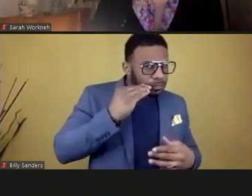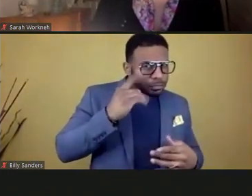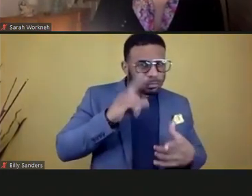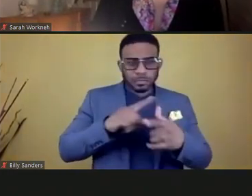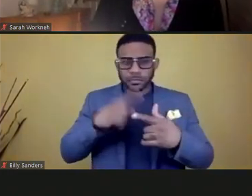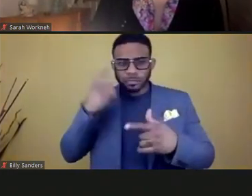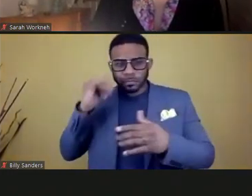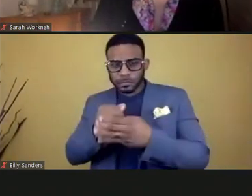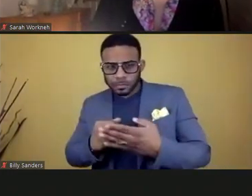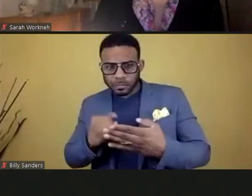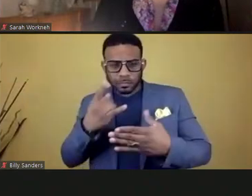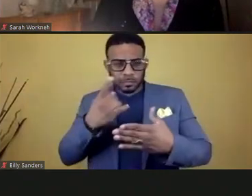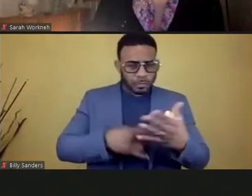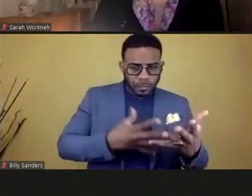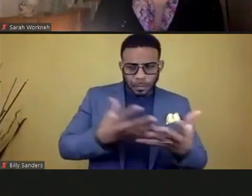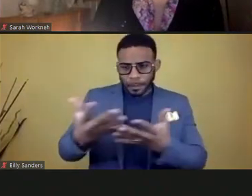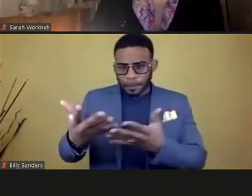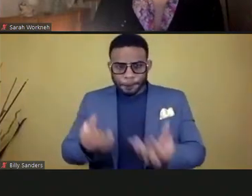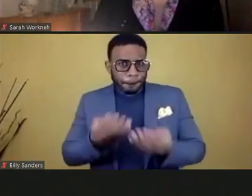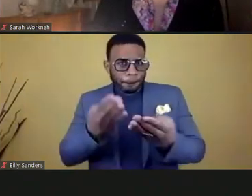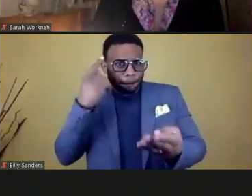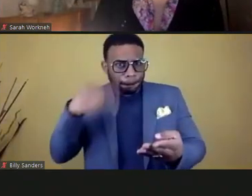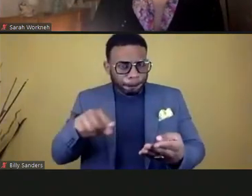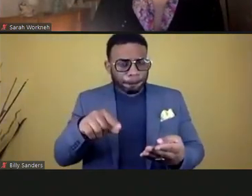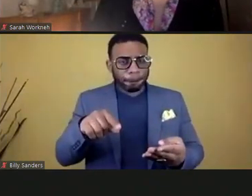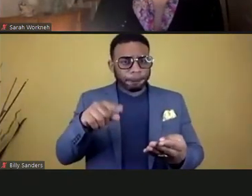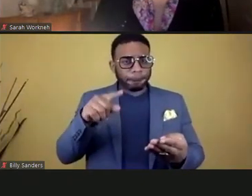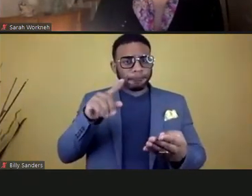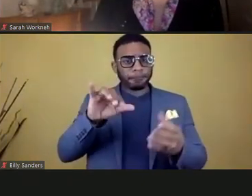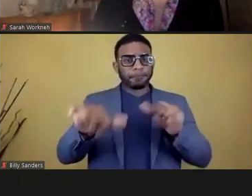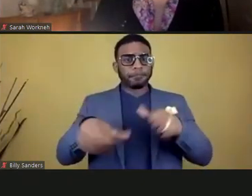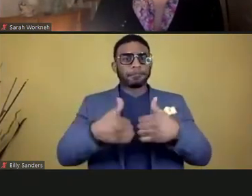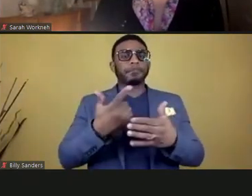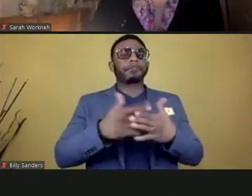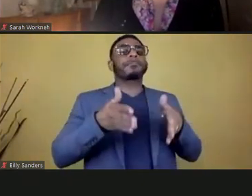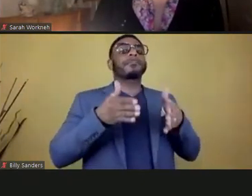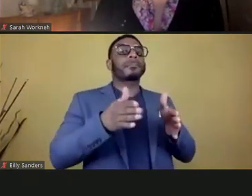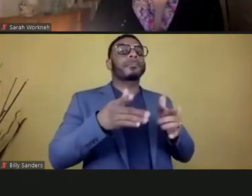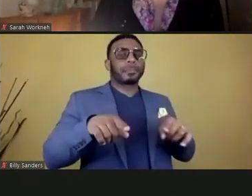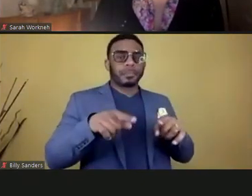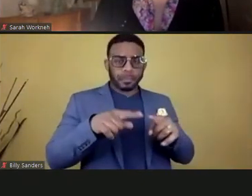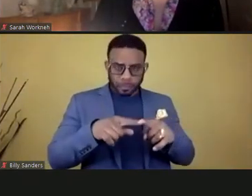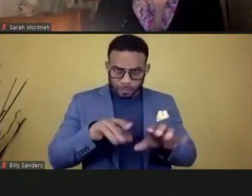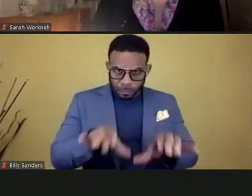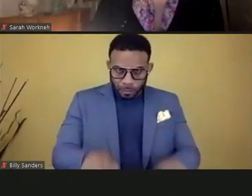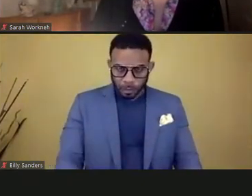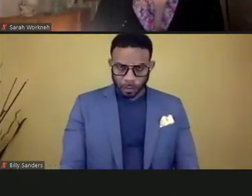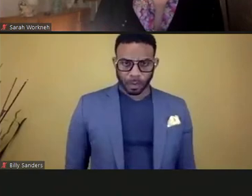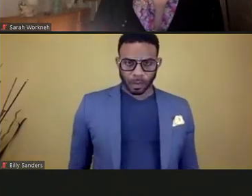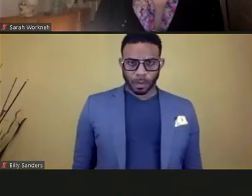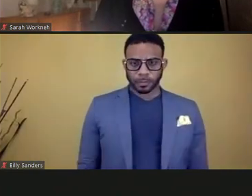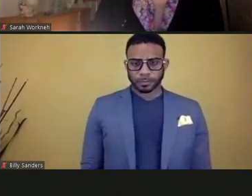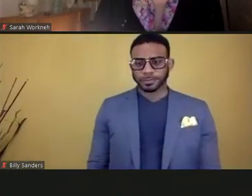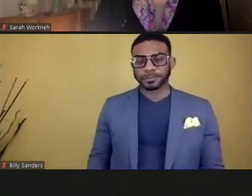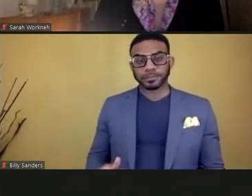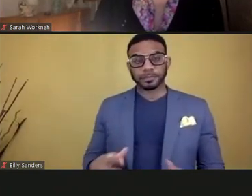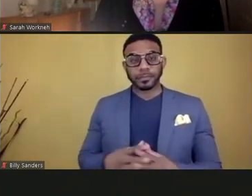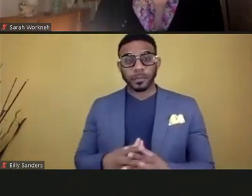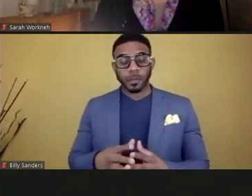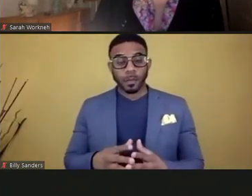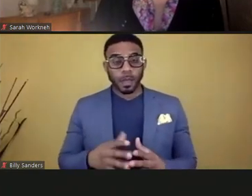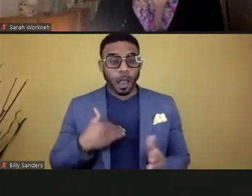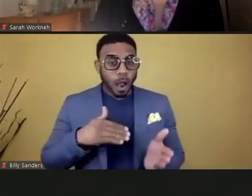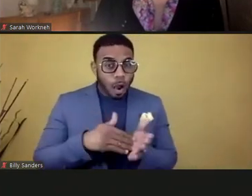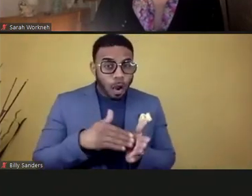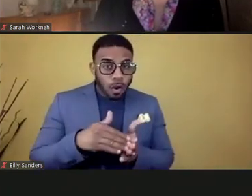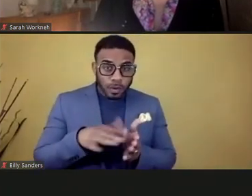the artist and what's provided for them versus what it allows them to do? And I